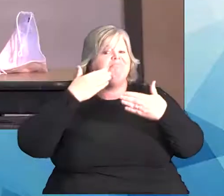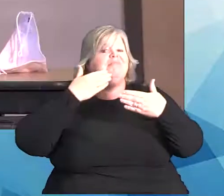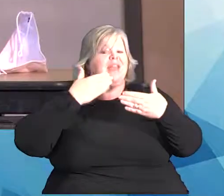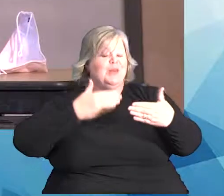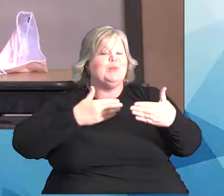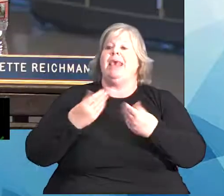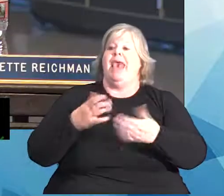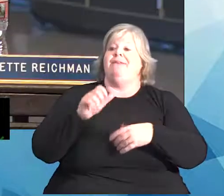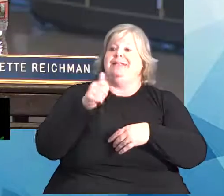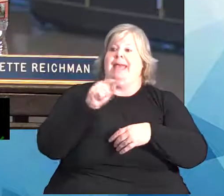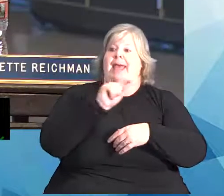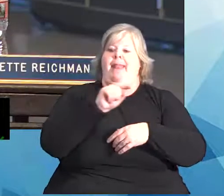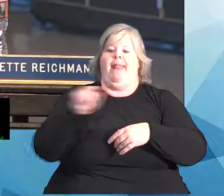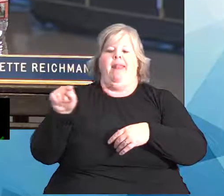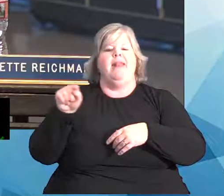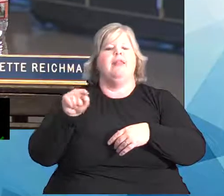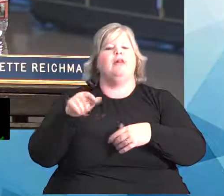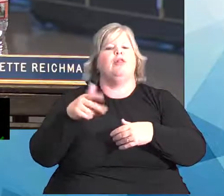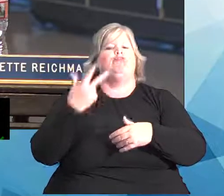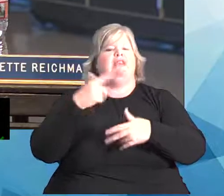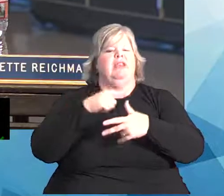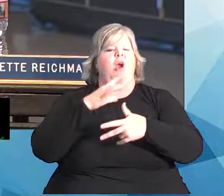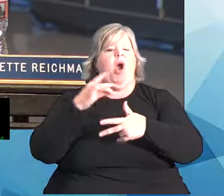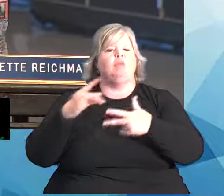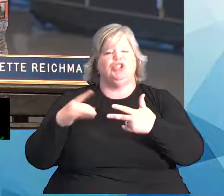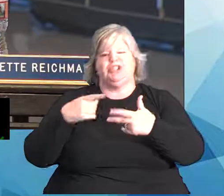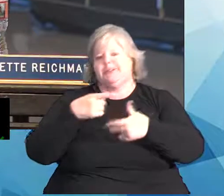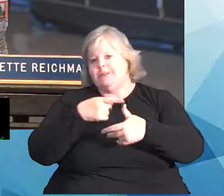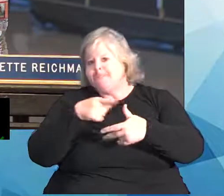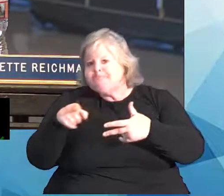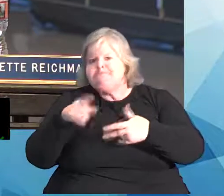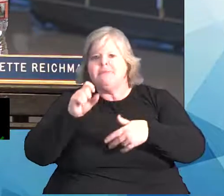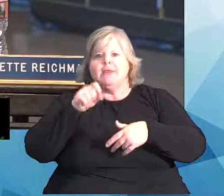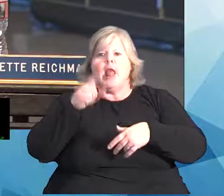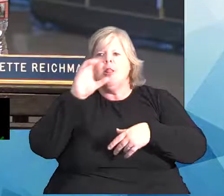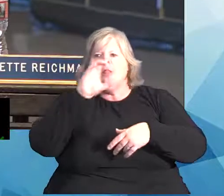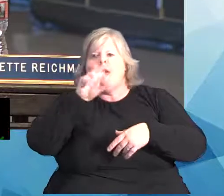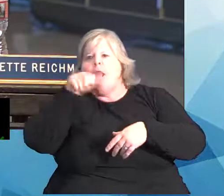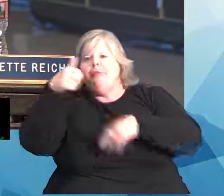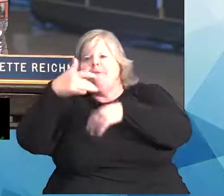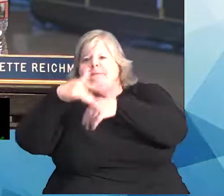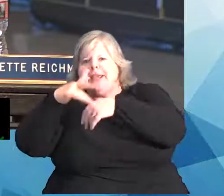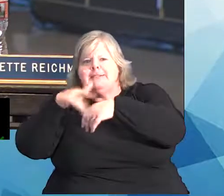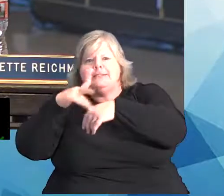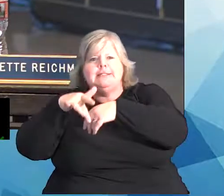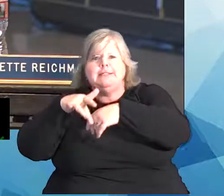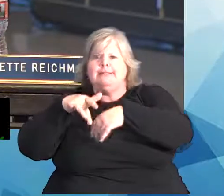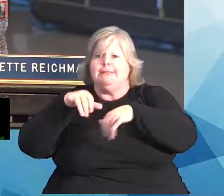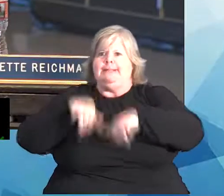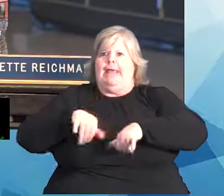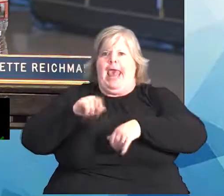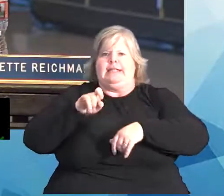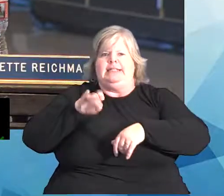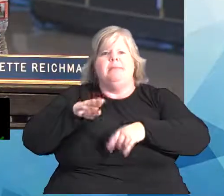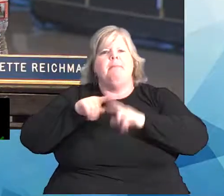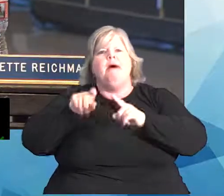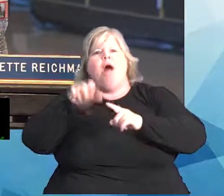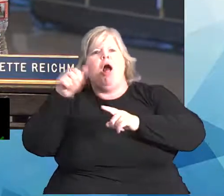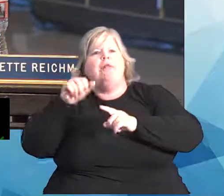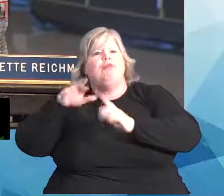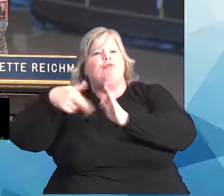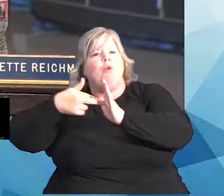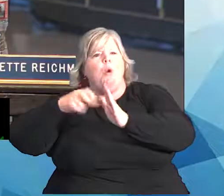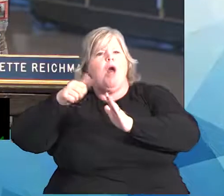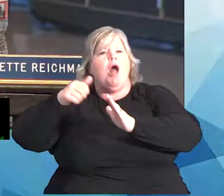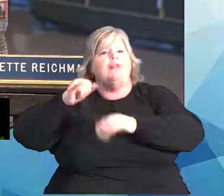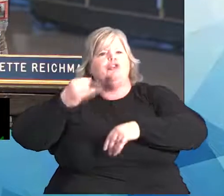Okay. The first option was to look at vacancies in ASDB and to do